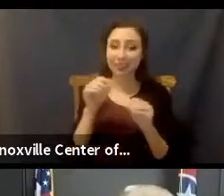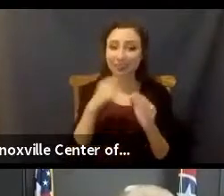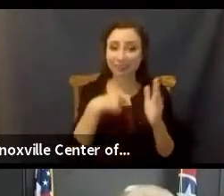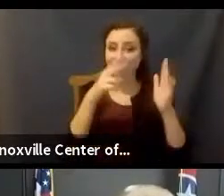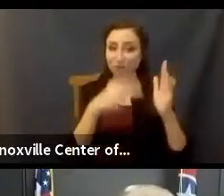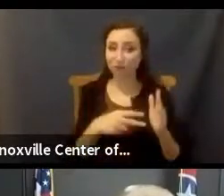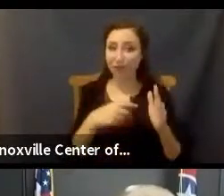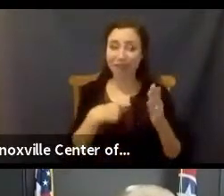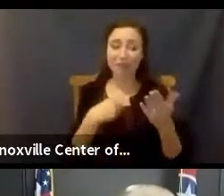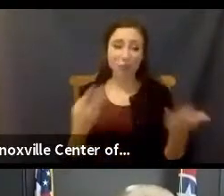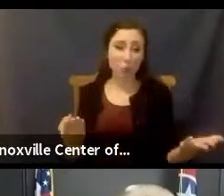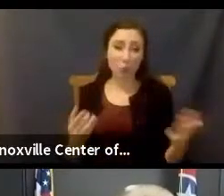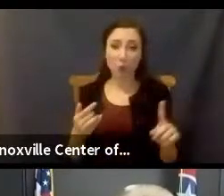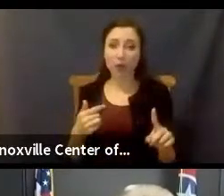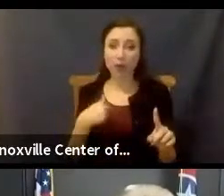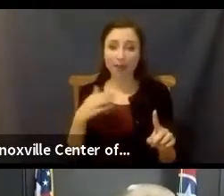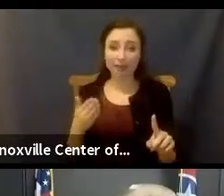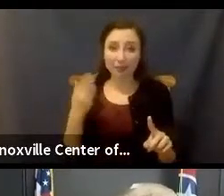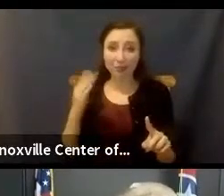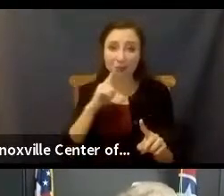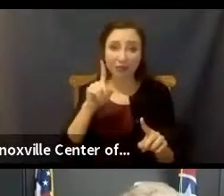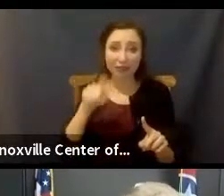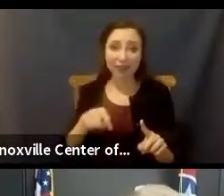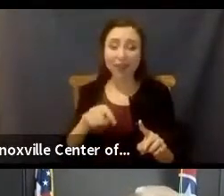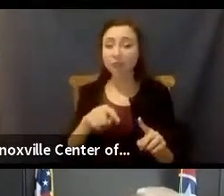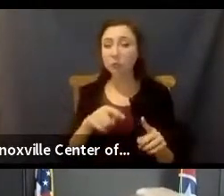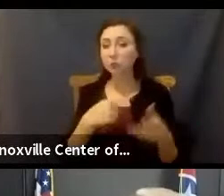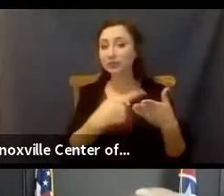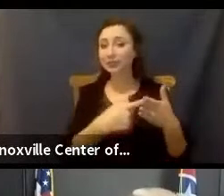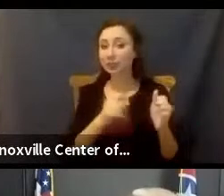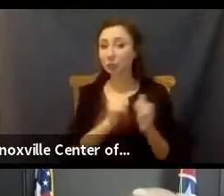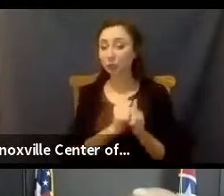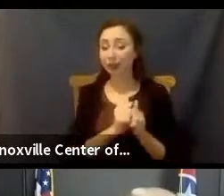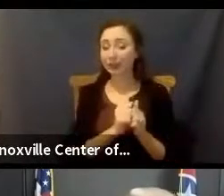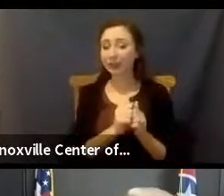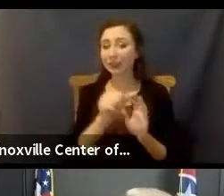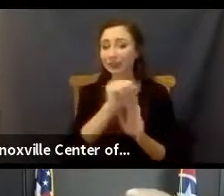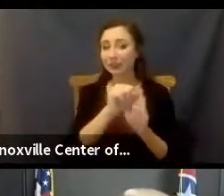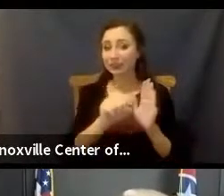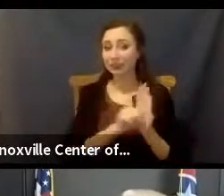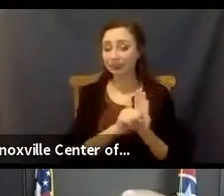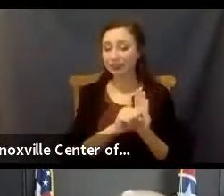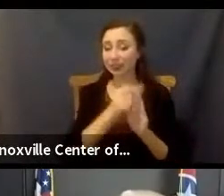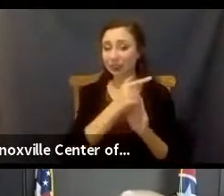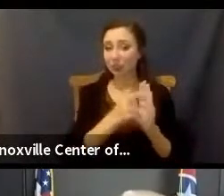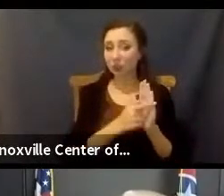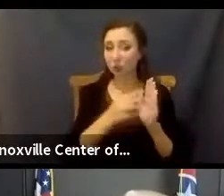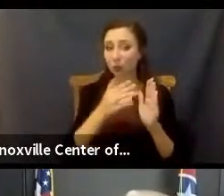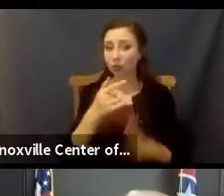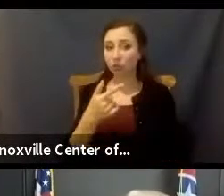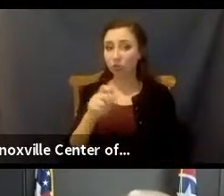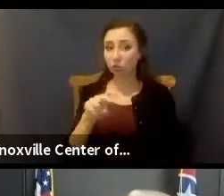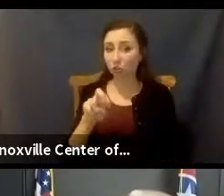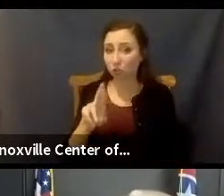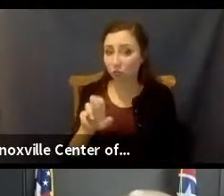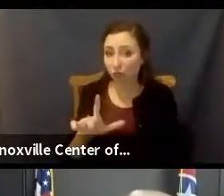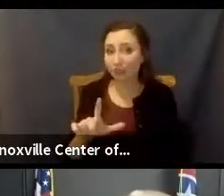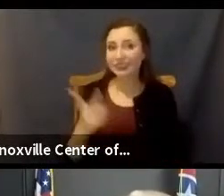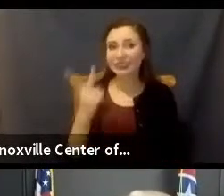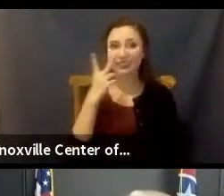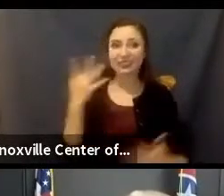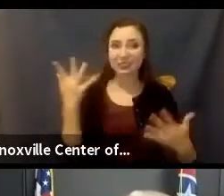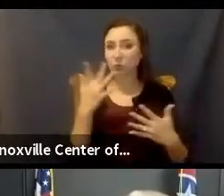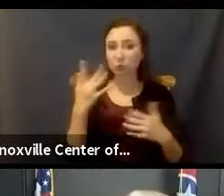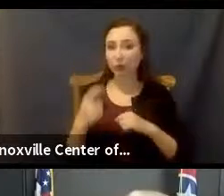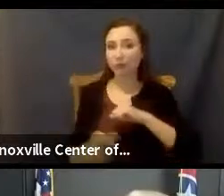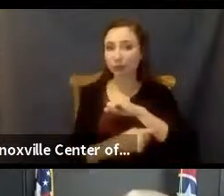why I suggested one would really need to consult with the State Attorney General to see what if any penalties